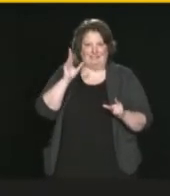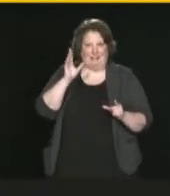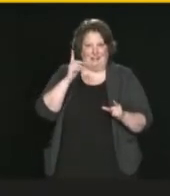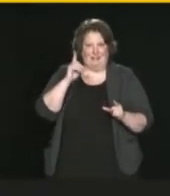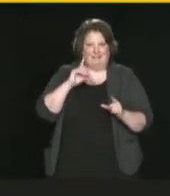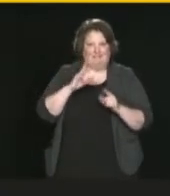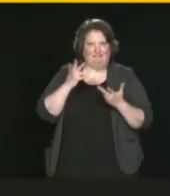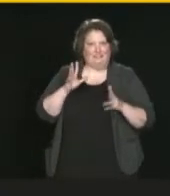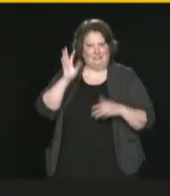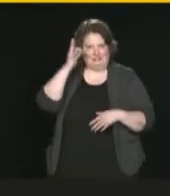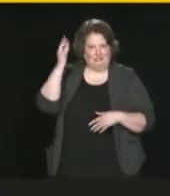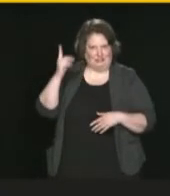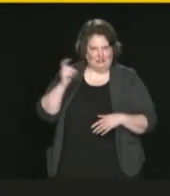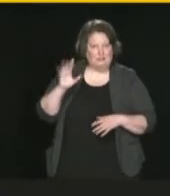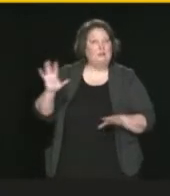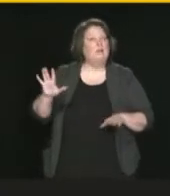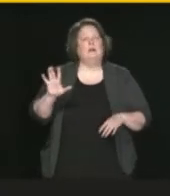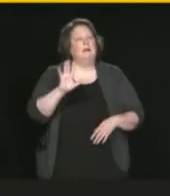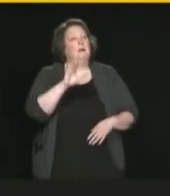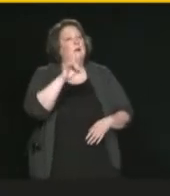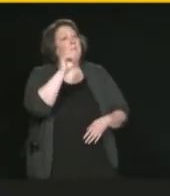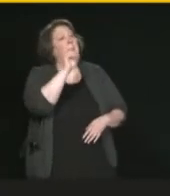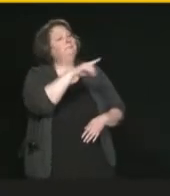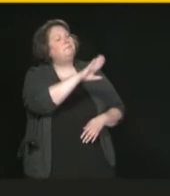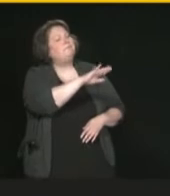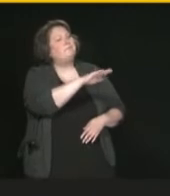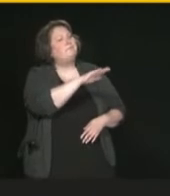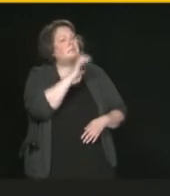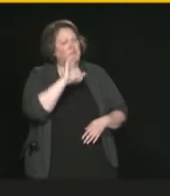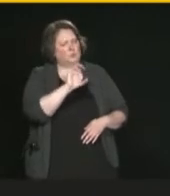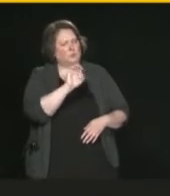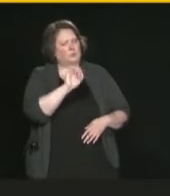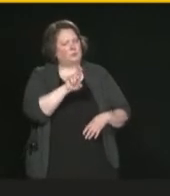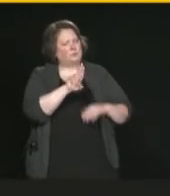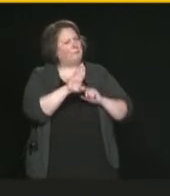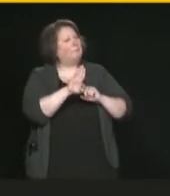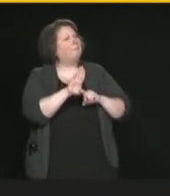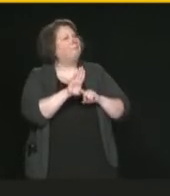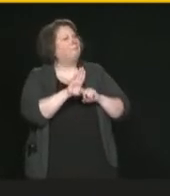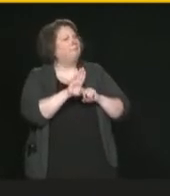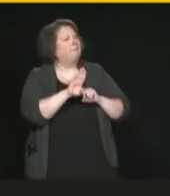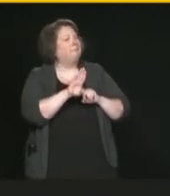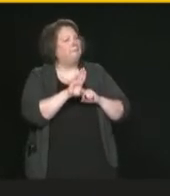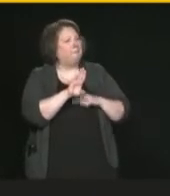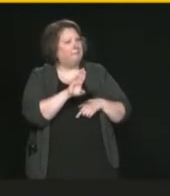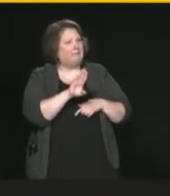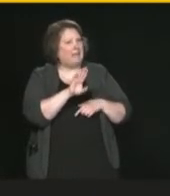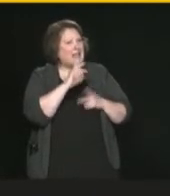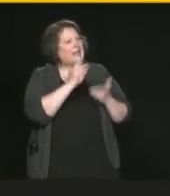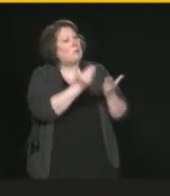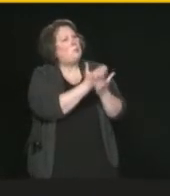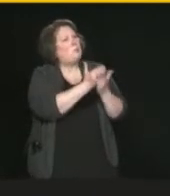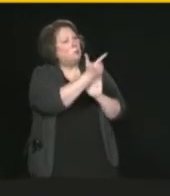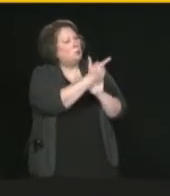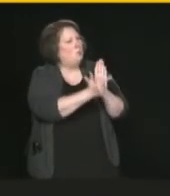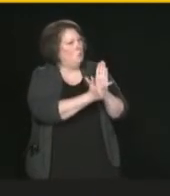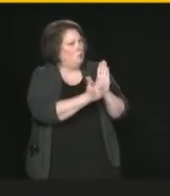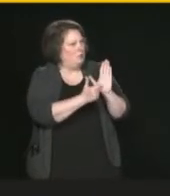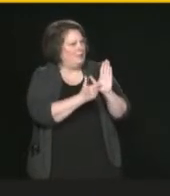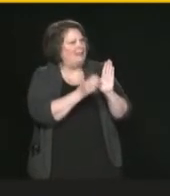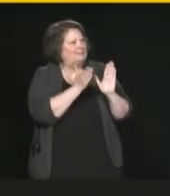come back de la PCU et to the CERB and the bill you'll be